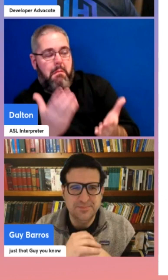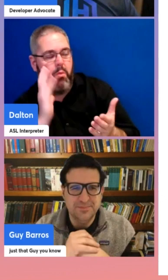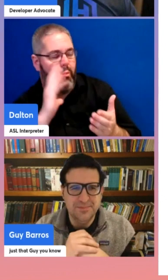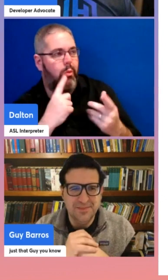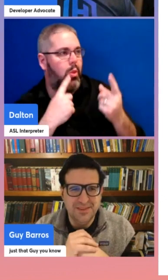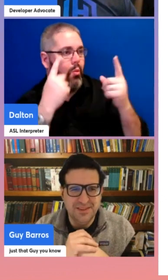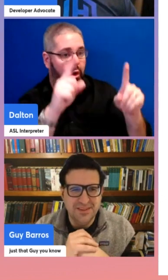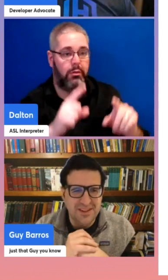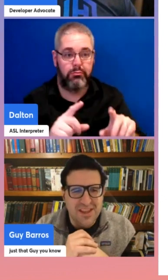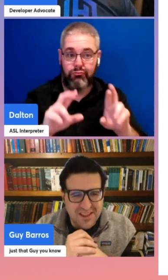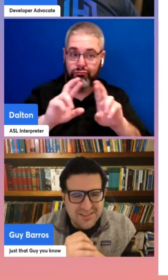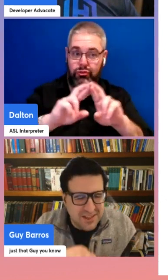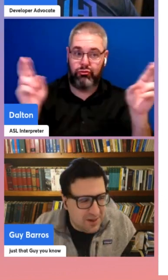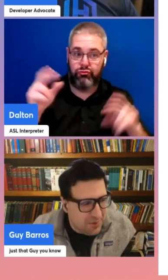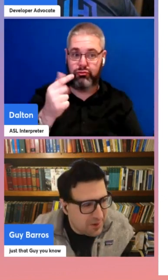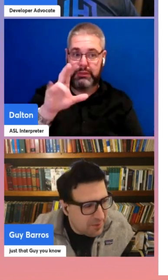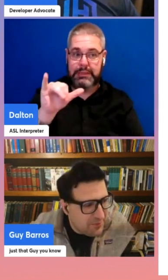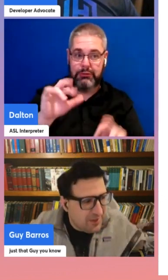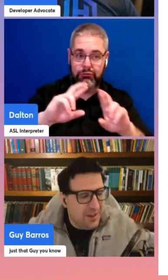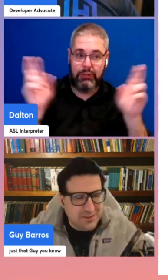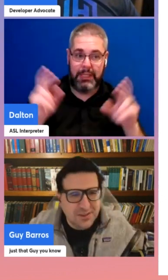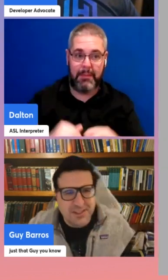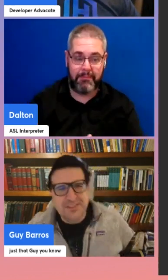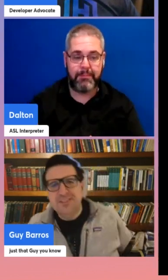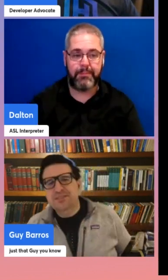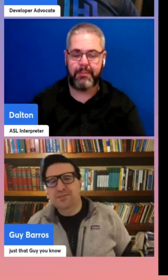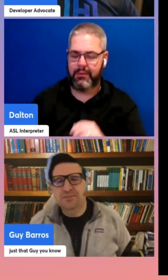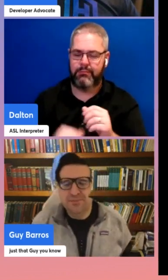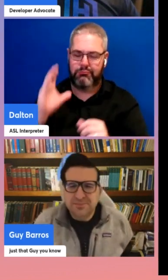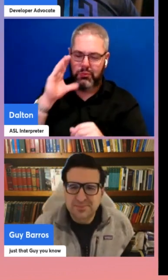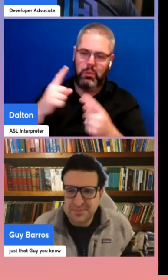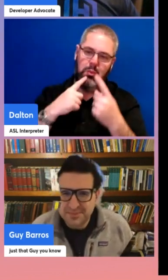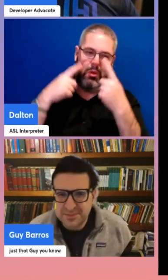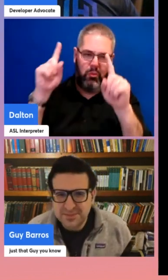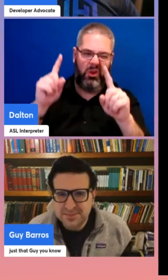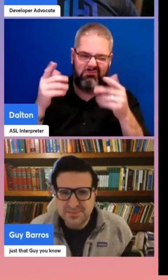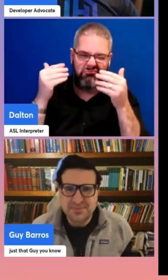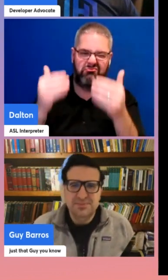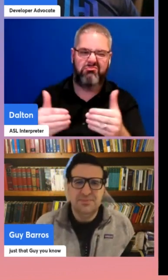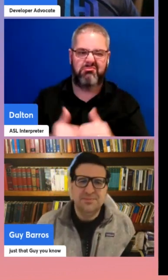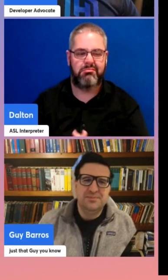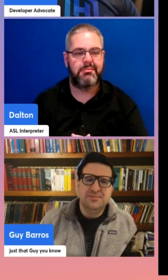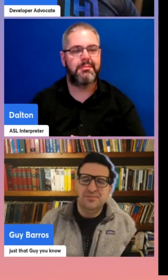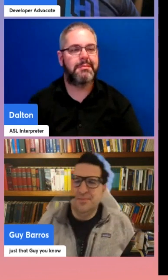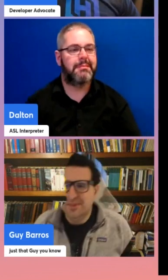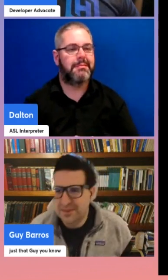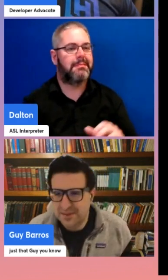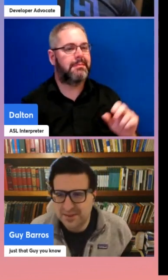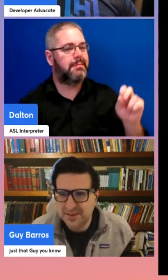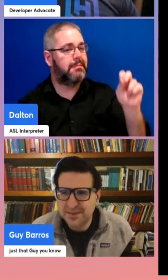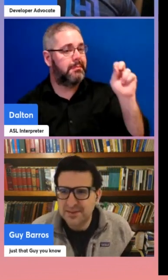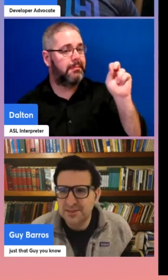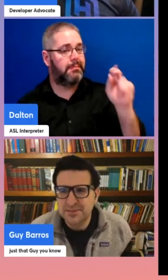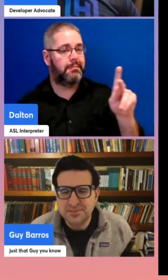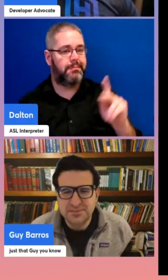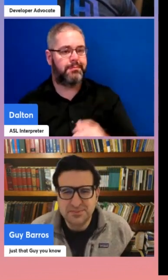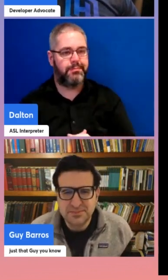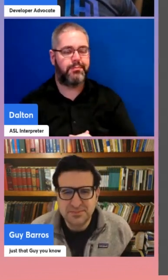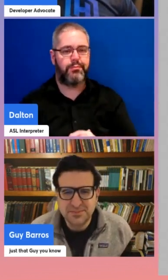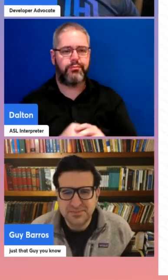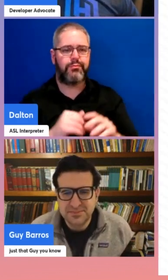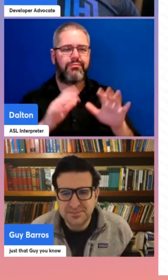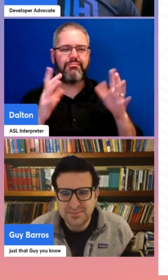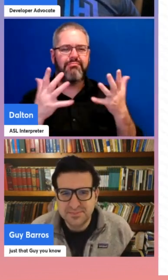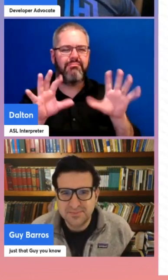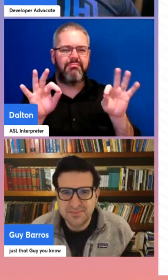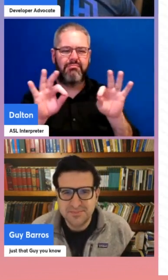Are you ready to dig in, Guy, bud? It's gonna work, my friend. Let's do this. All right, okay. So the kind of the key thing that we're trying to solve